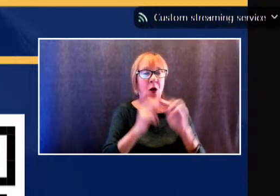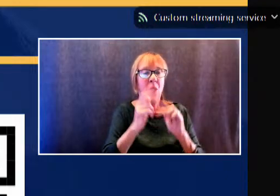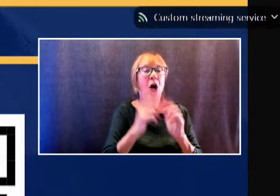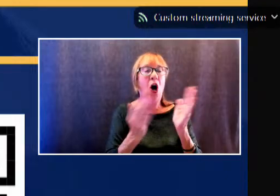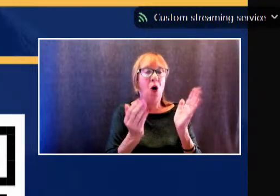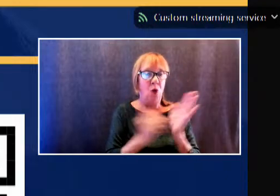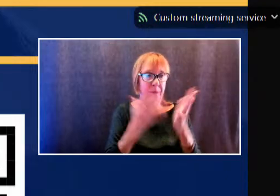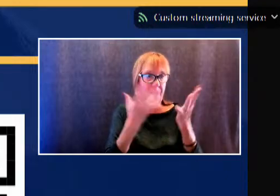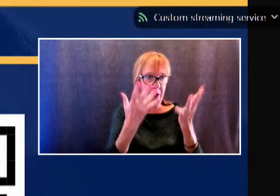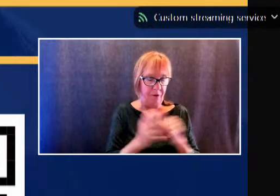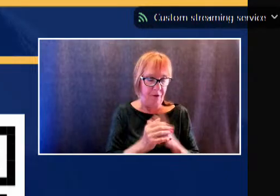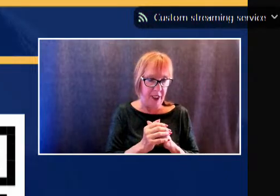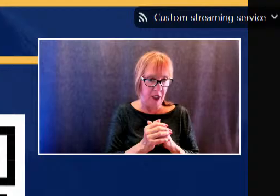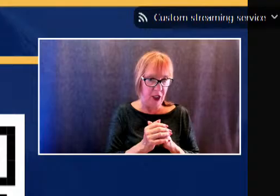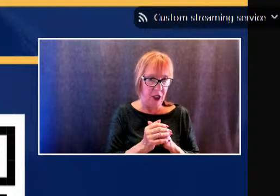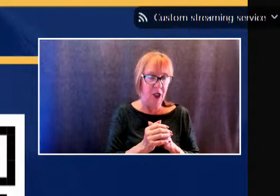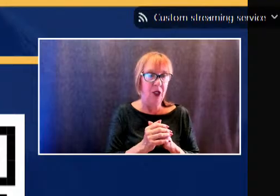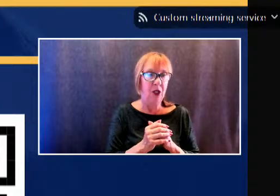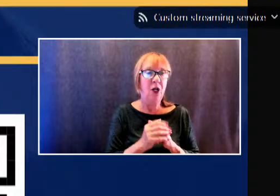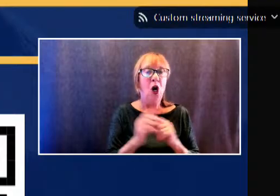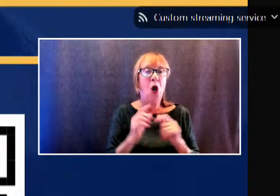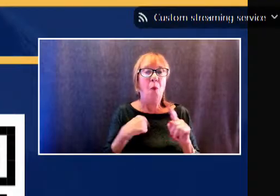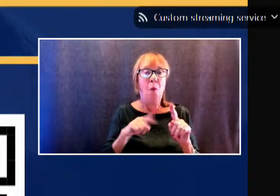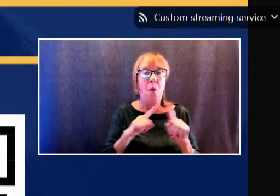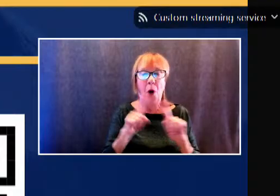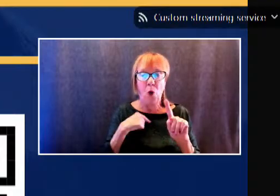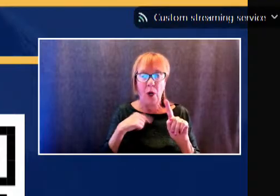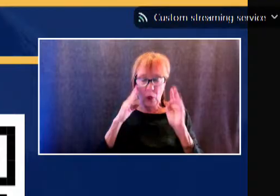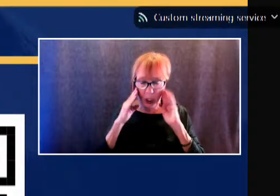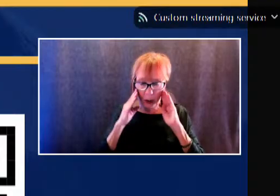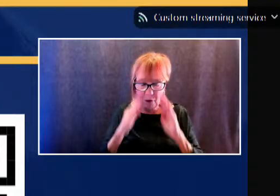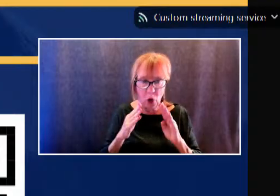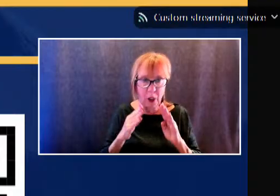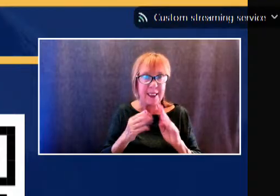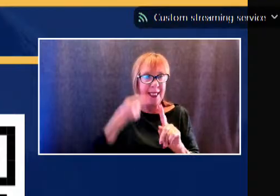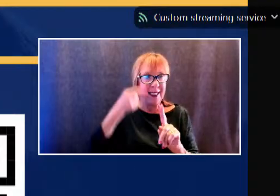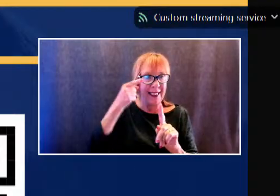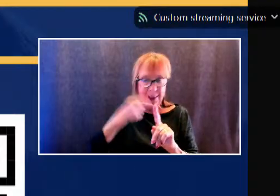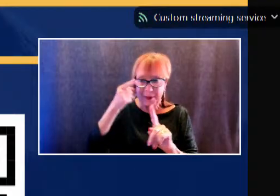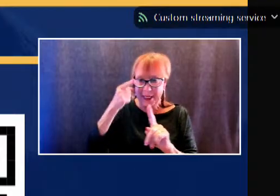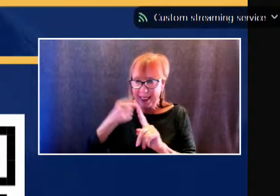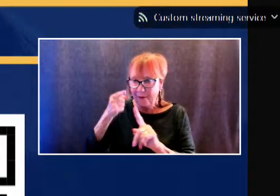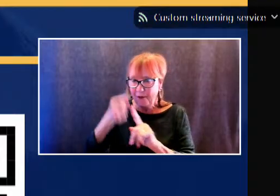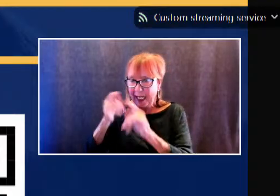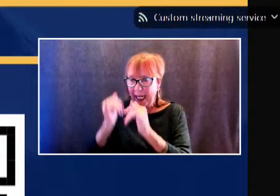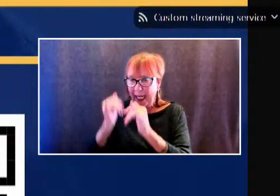we'll continue to address specific issues on a case-by-case basis.